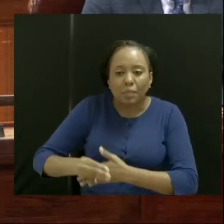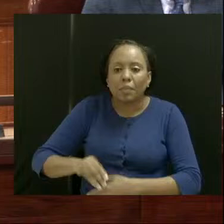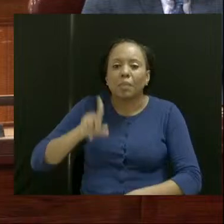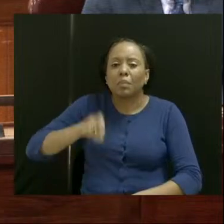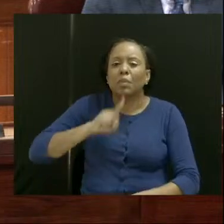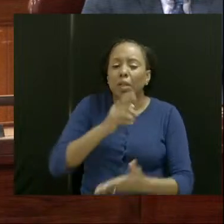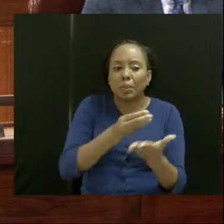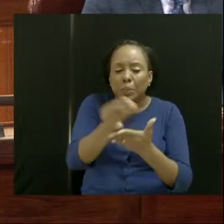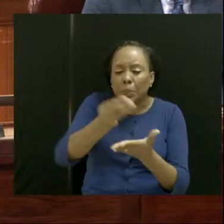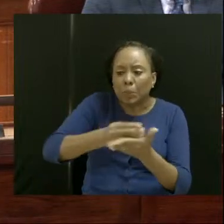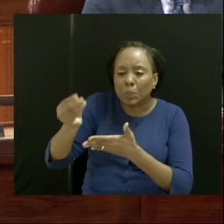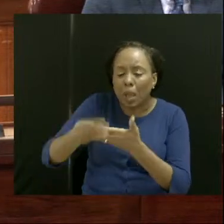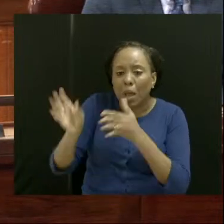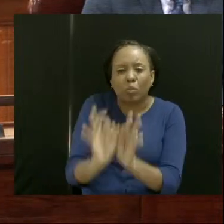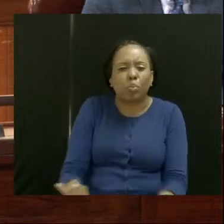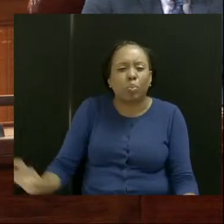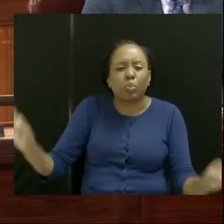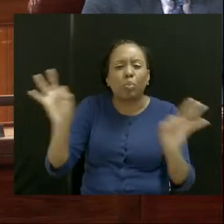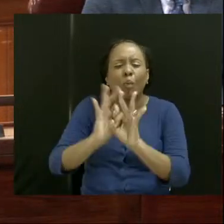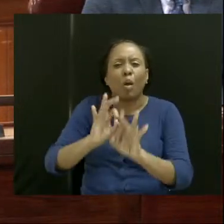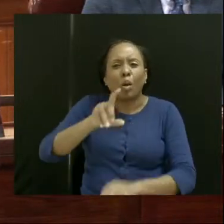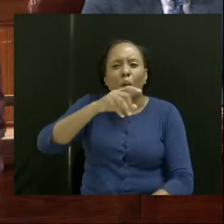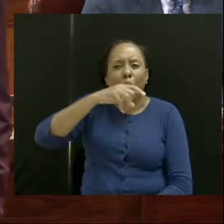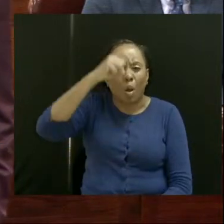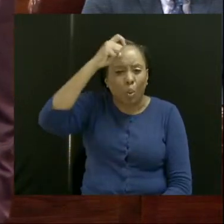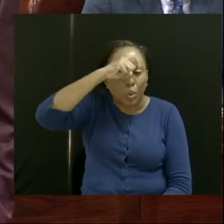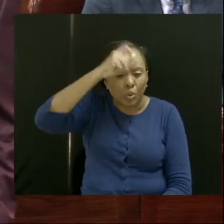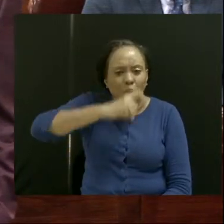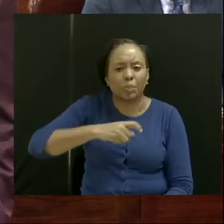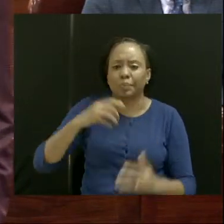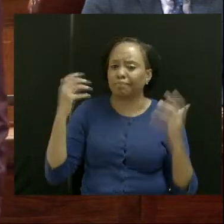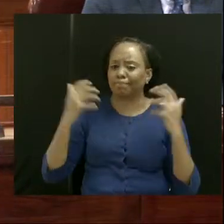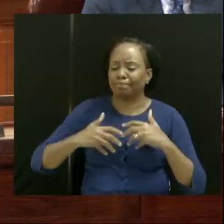as possible. And if you are